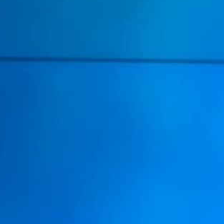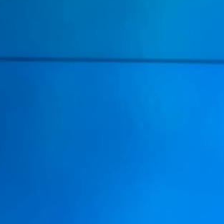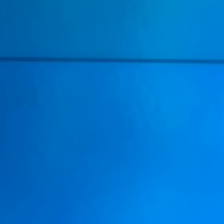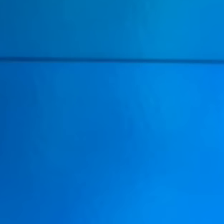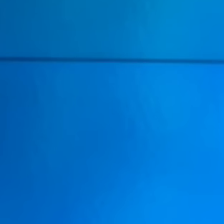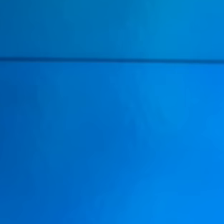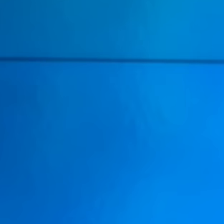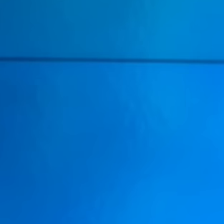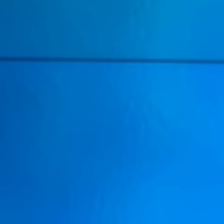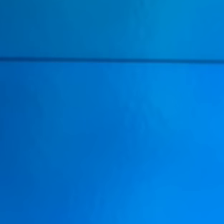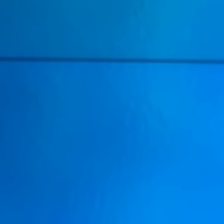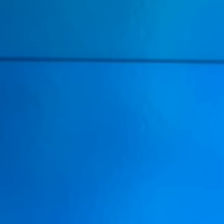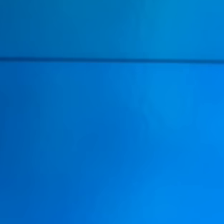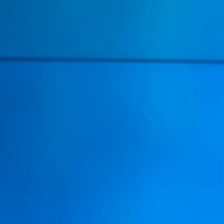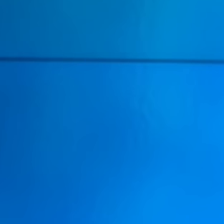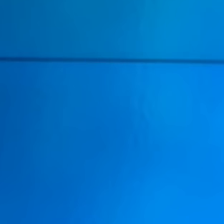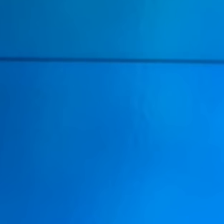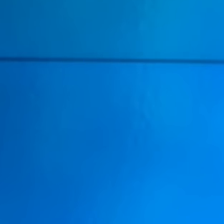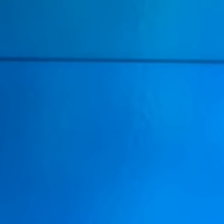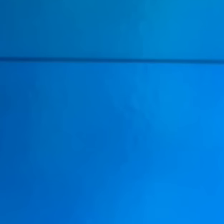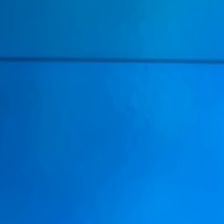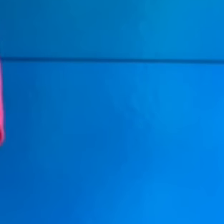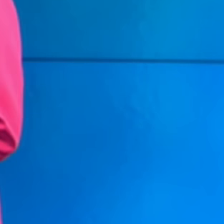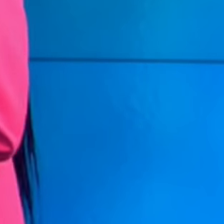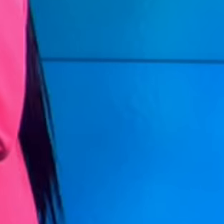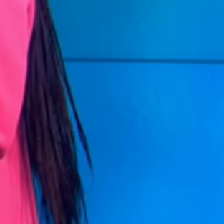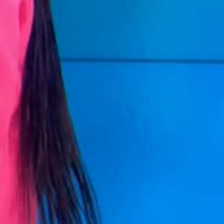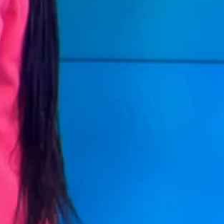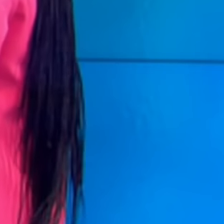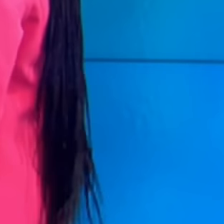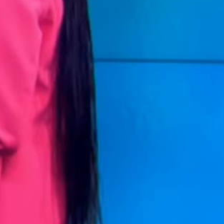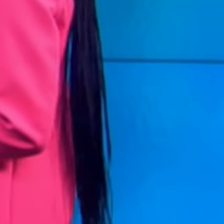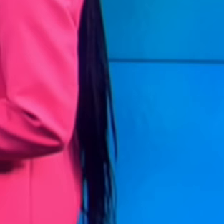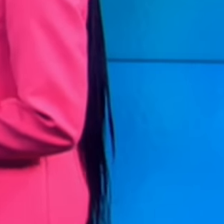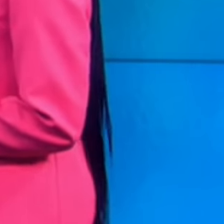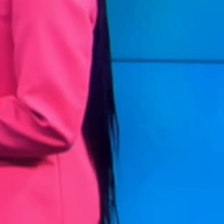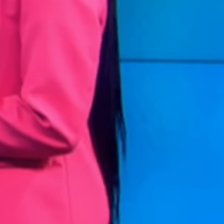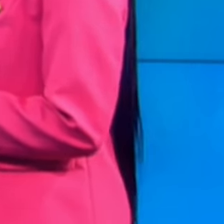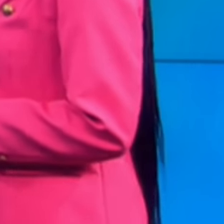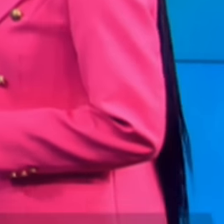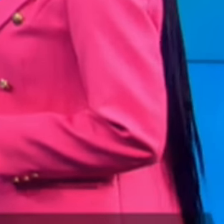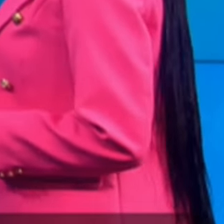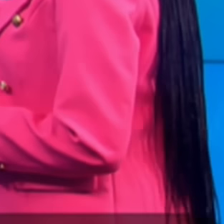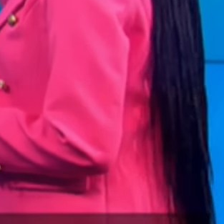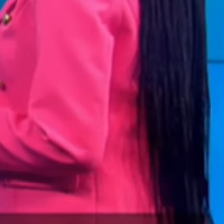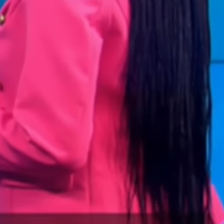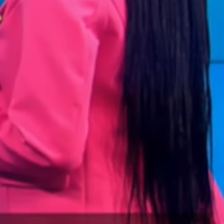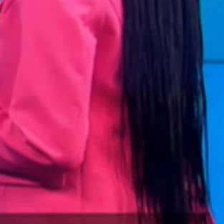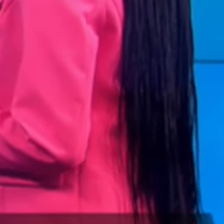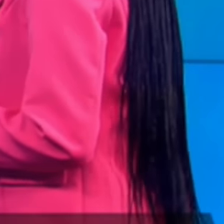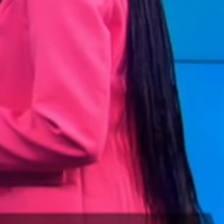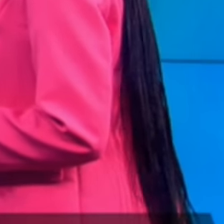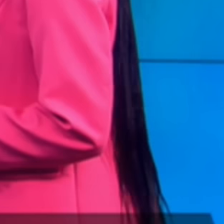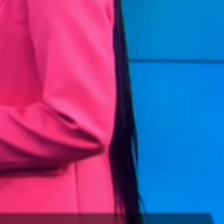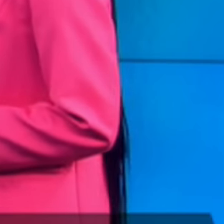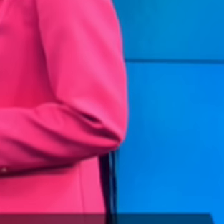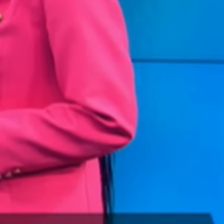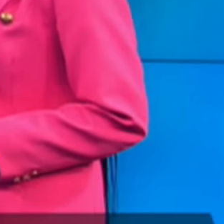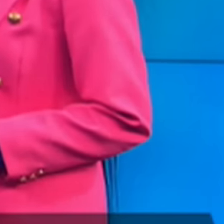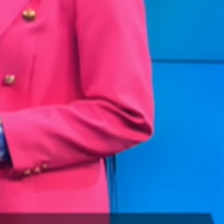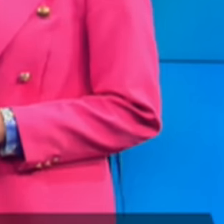ke a leboga Katlego ke le dumedise ba bogedi ko gae a re lebelle maemo a bosa bosegonjo fa re lebella bontsi jwa naga bo tla nna le gone go itekanela mme karolo ya